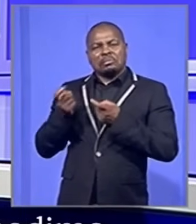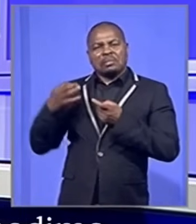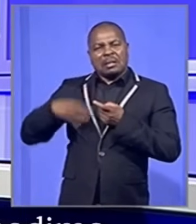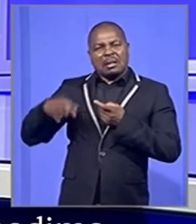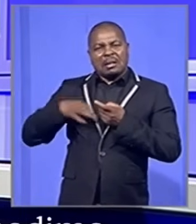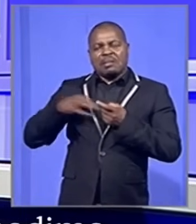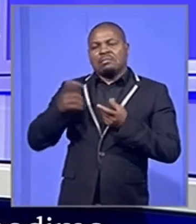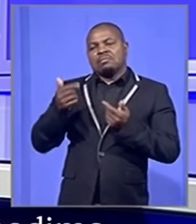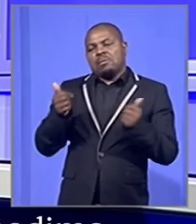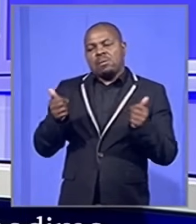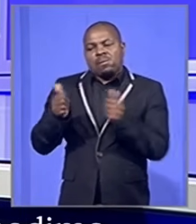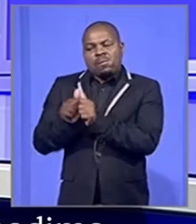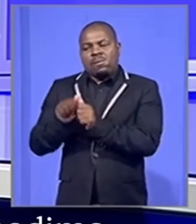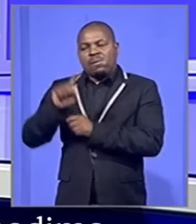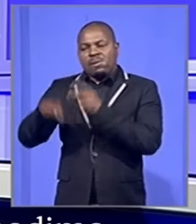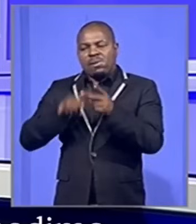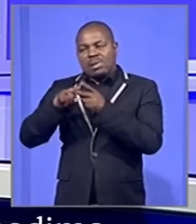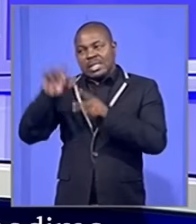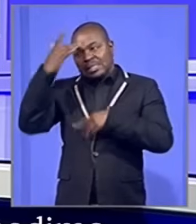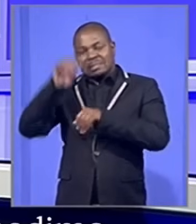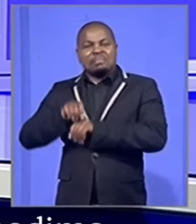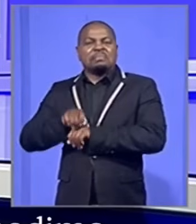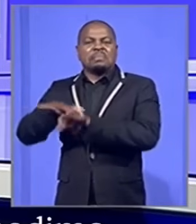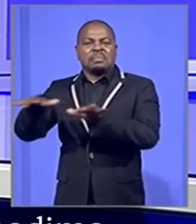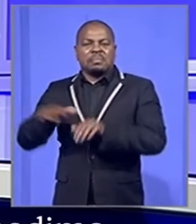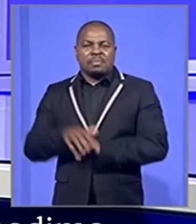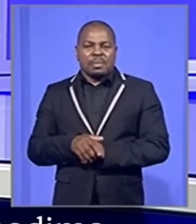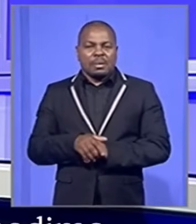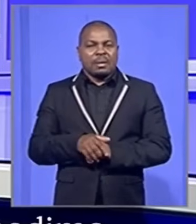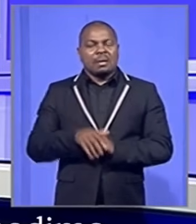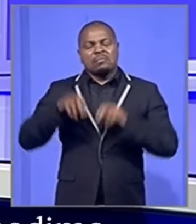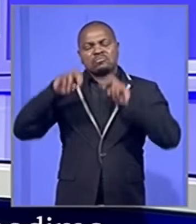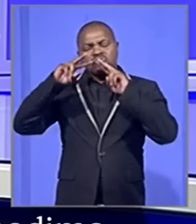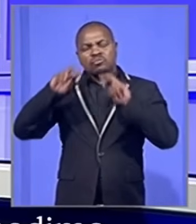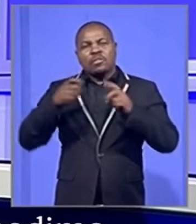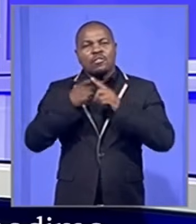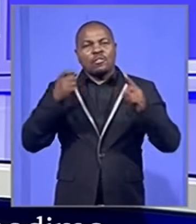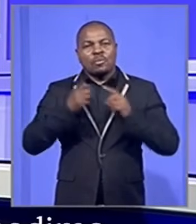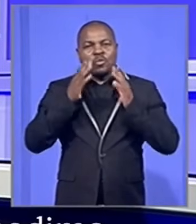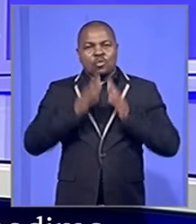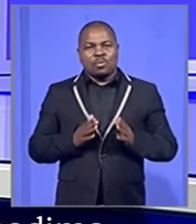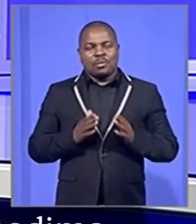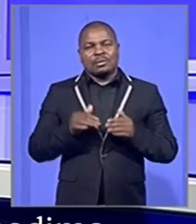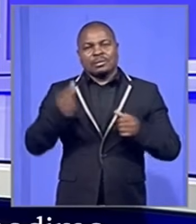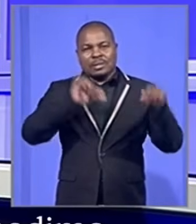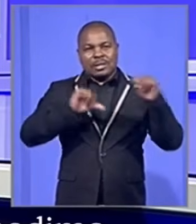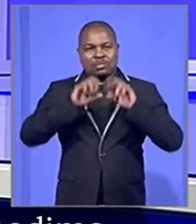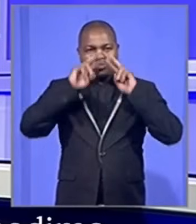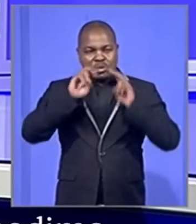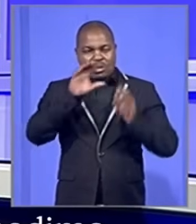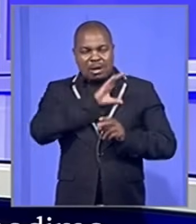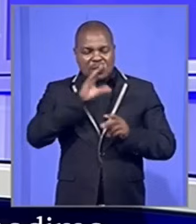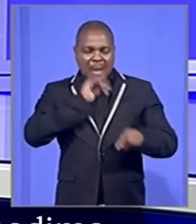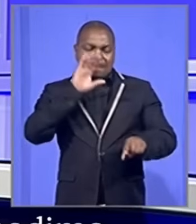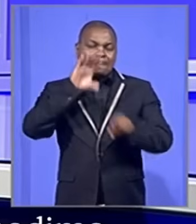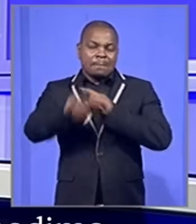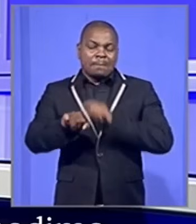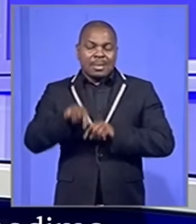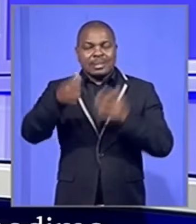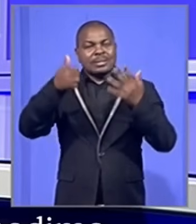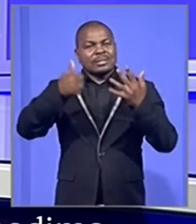ba bannyane go phatlalatša twatši. Se se utullotšwe ke ba Human Sciences Research Council pegong ya botshelela